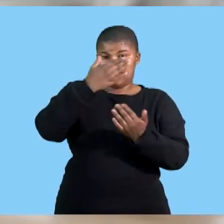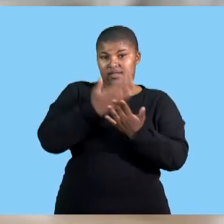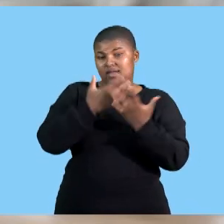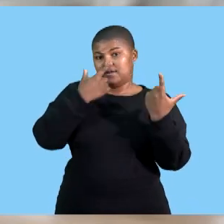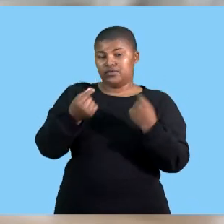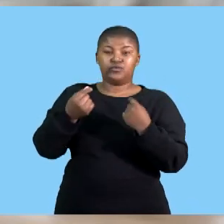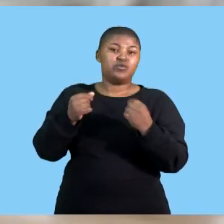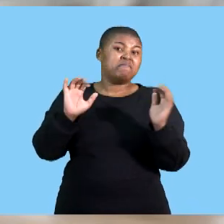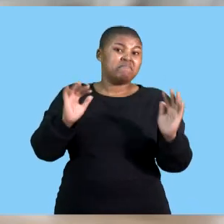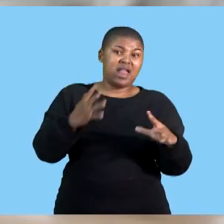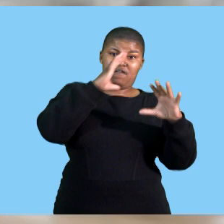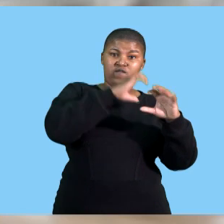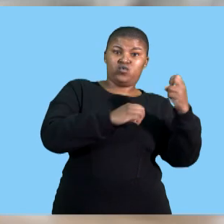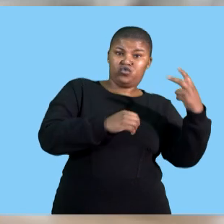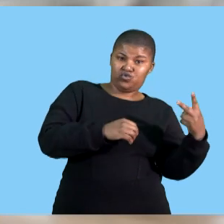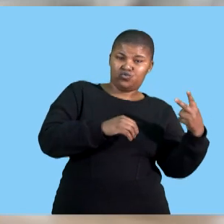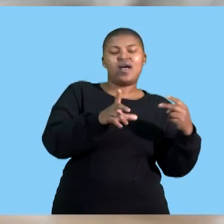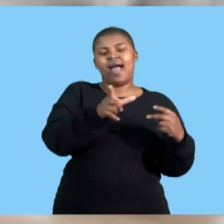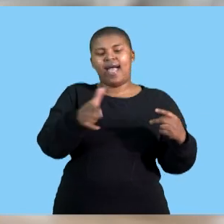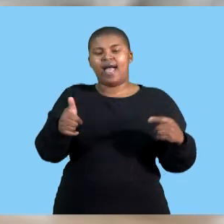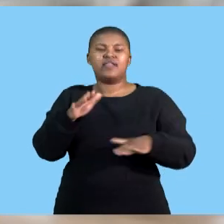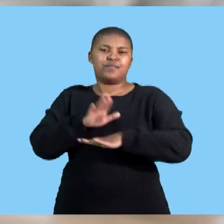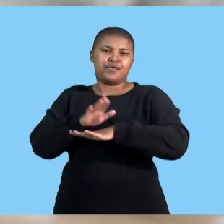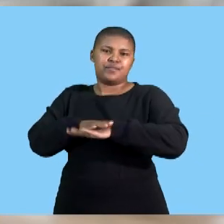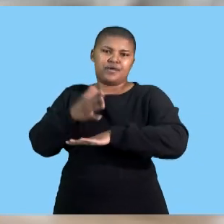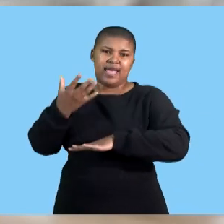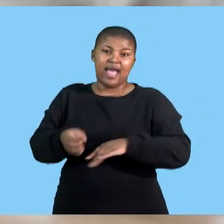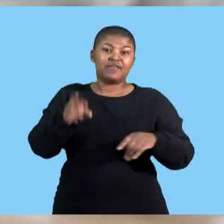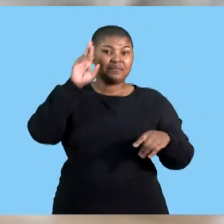the ones that she considered, which is overdraft